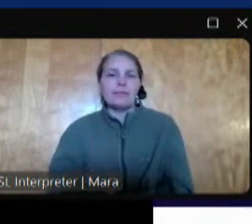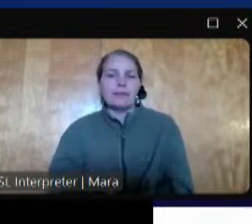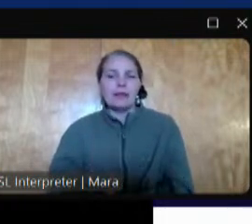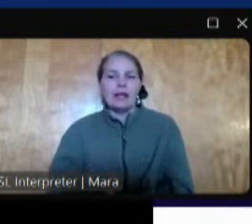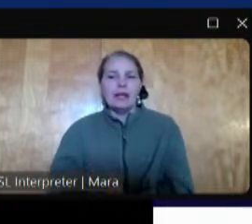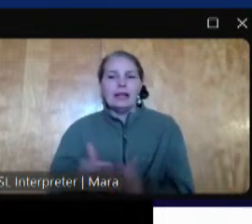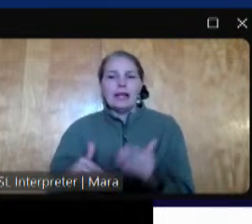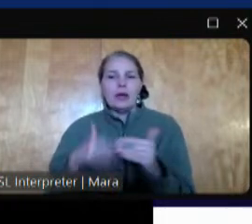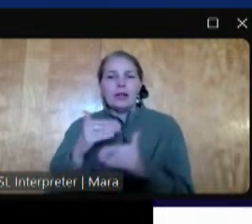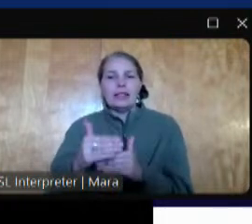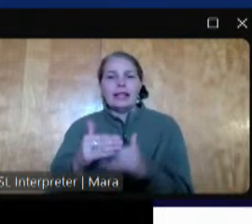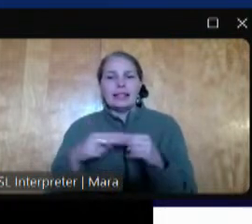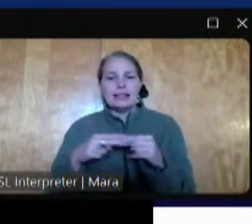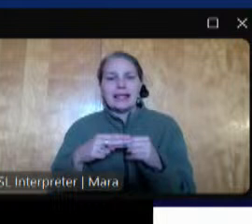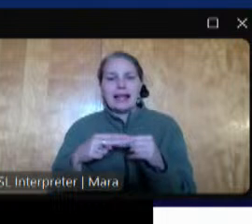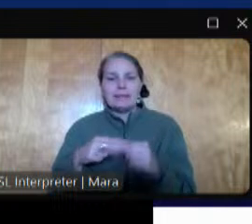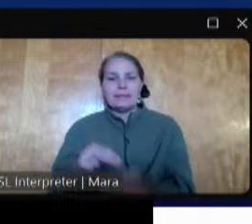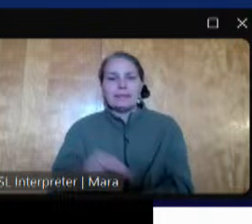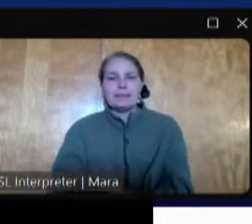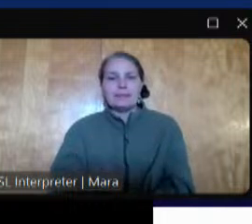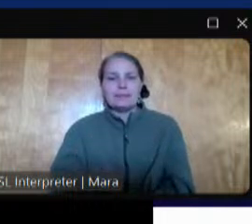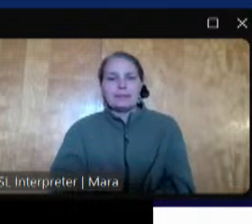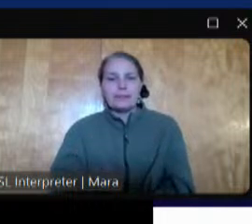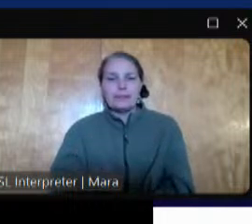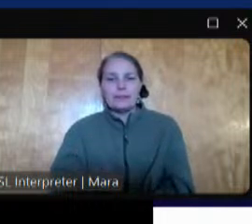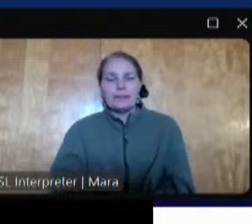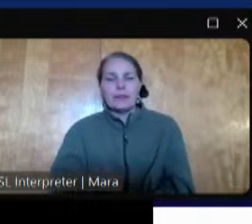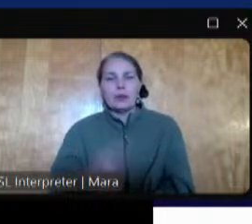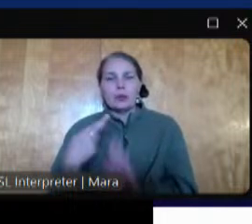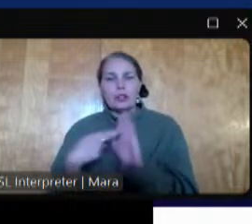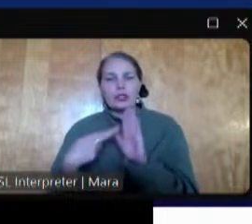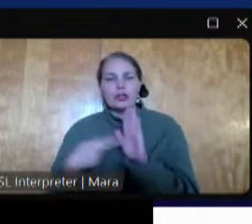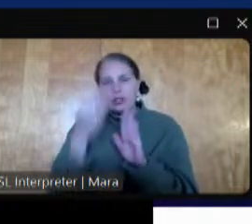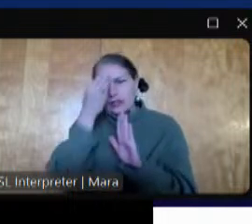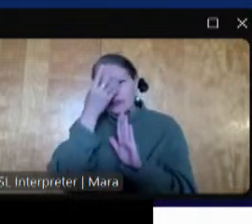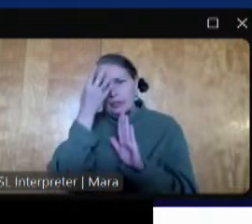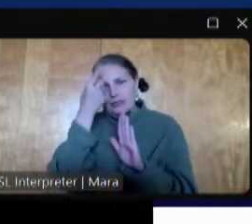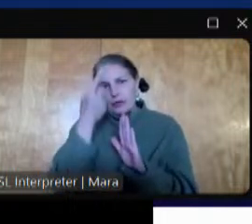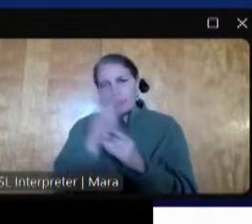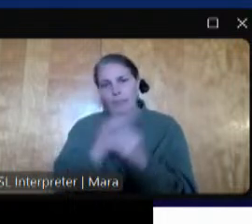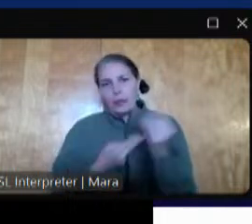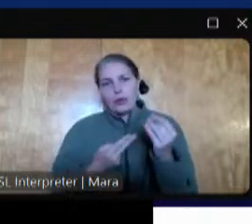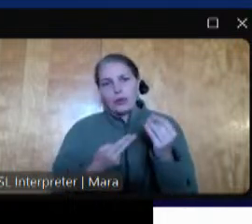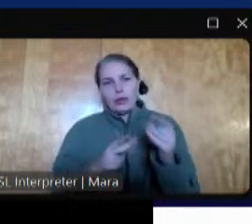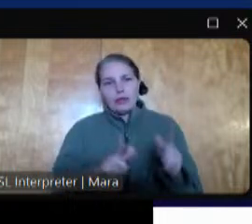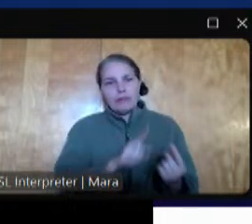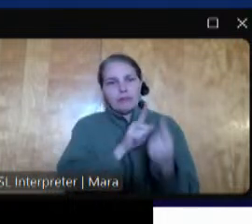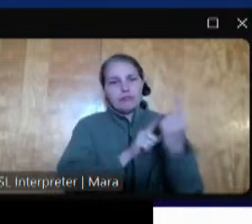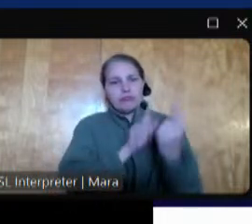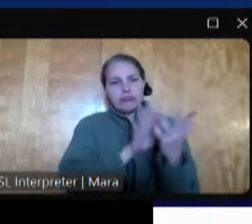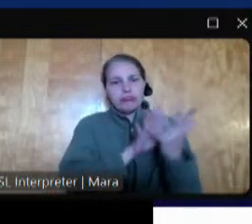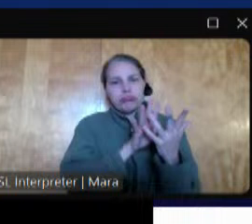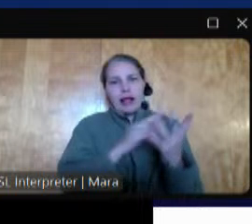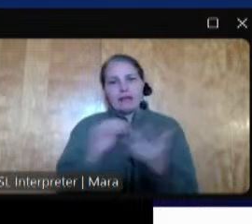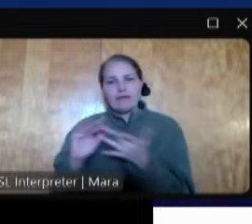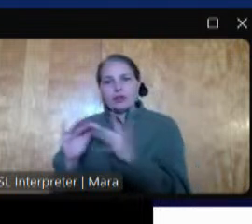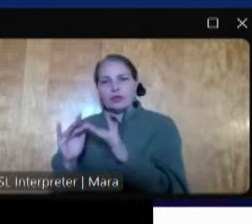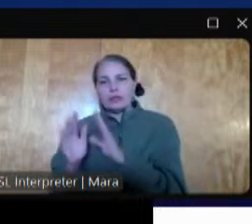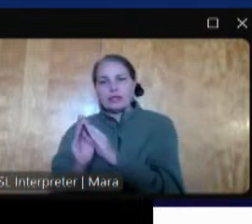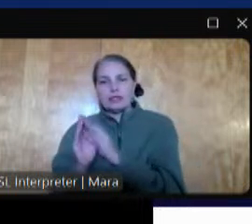the next slide, please. So registration information for both the live and virtual sessions is displayed on this